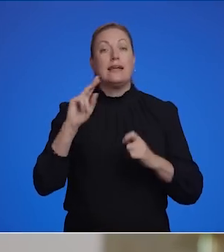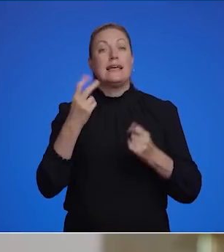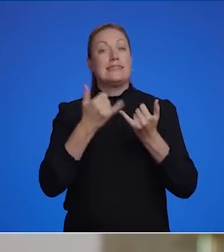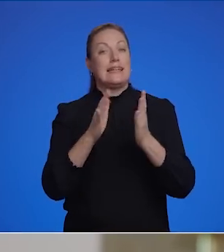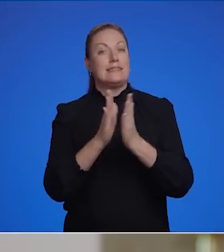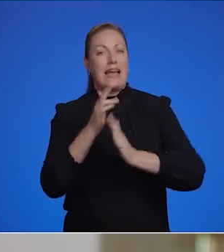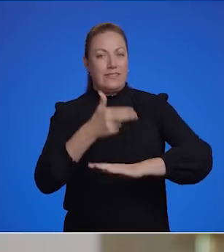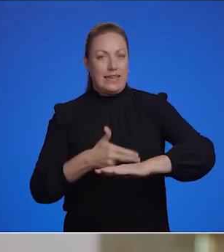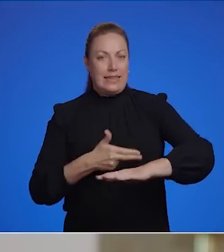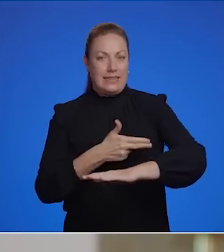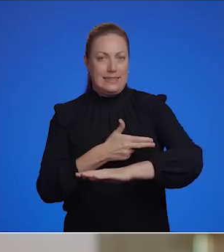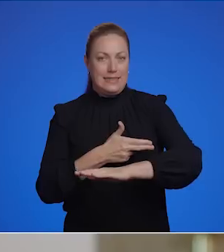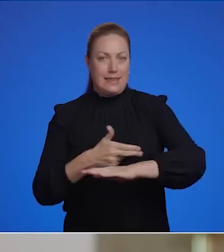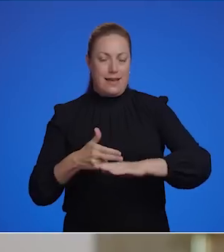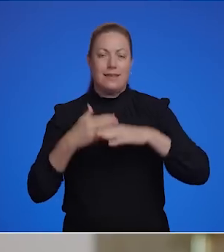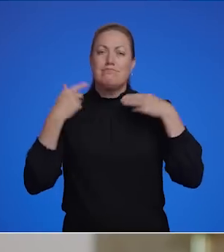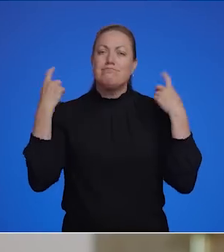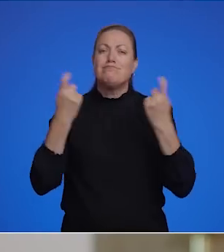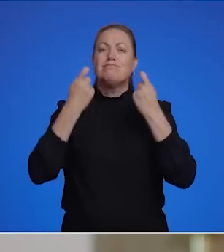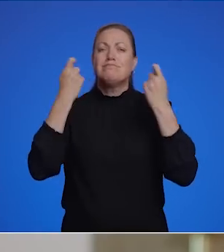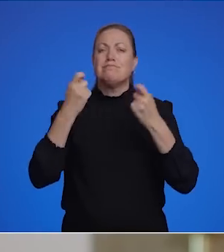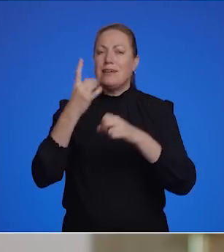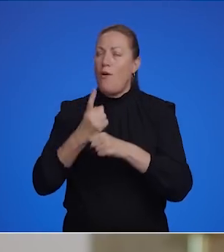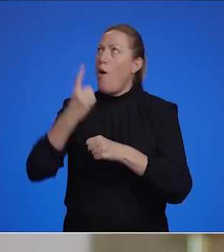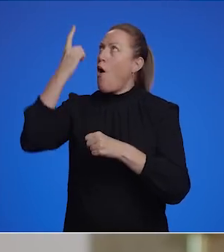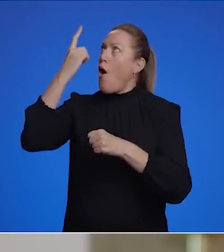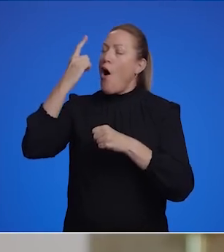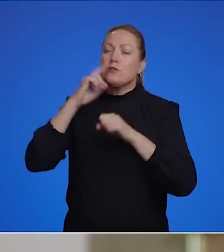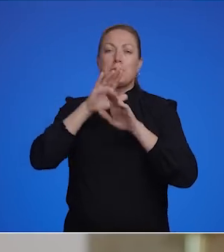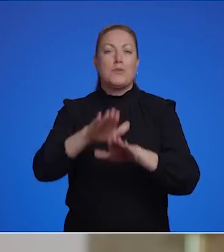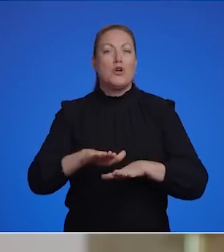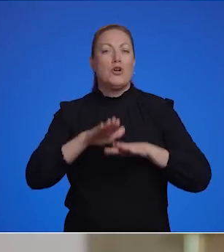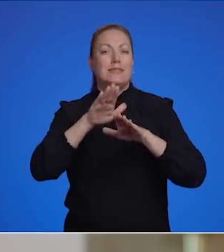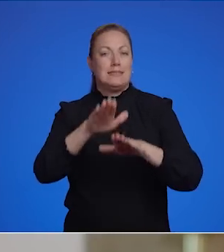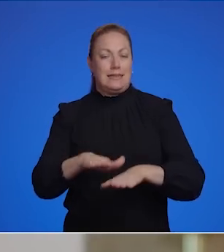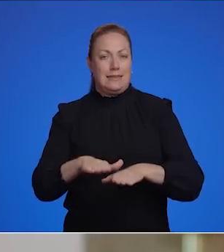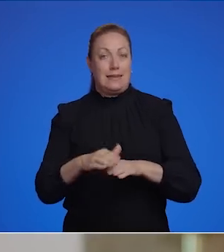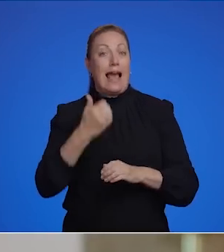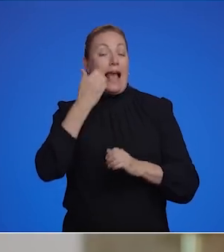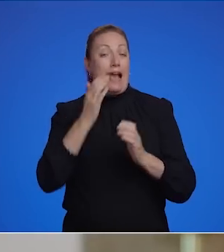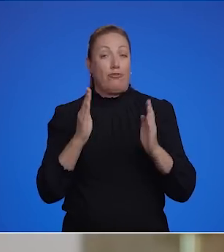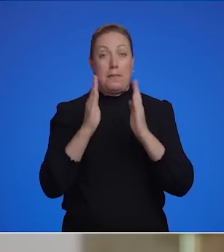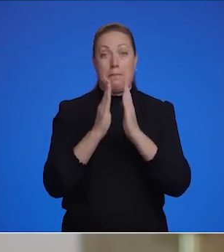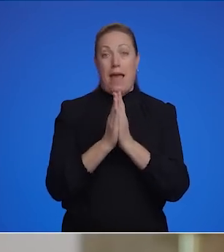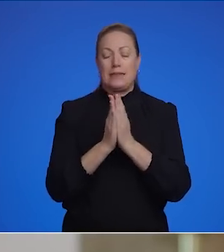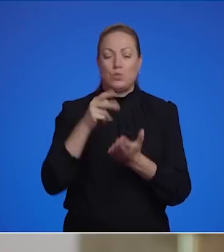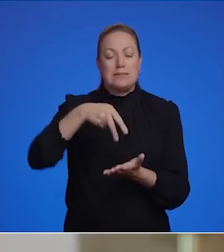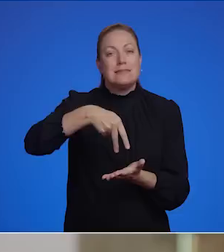second Sunday of Easter, the great feast of divine mercy. And at every Mass, we stand at the foot of the